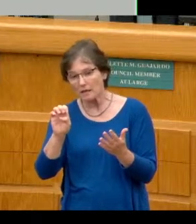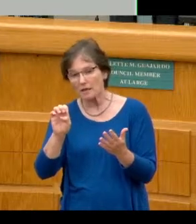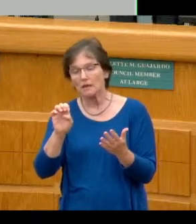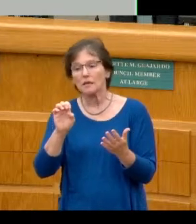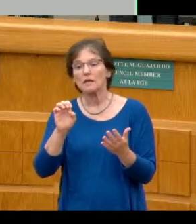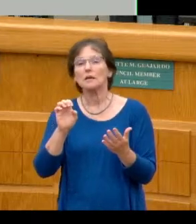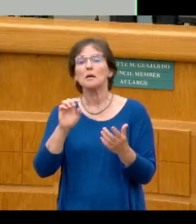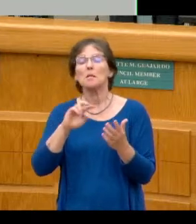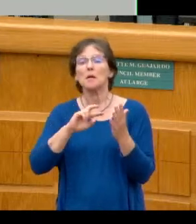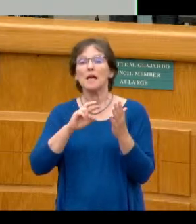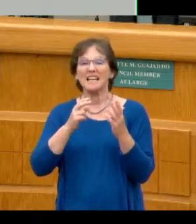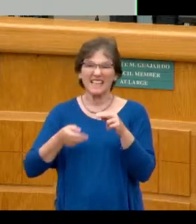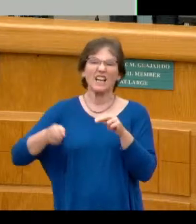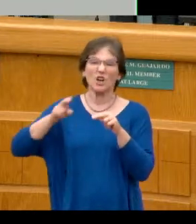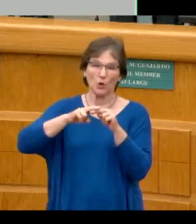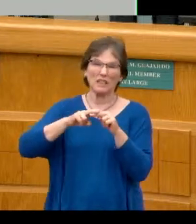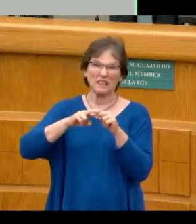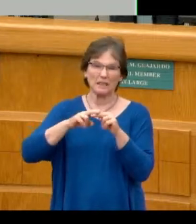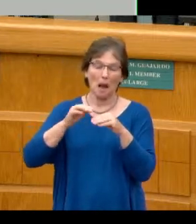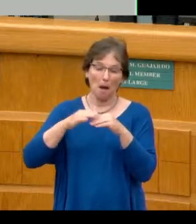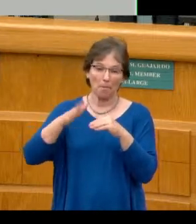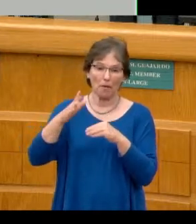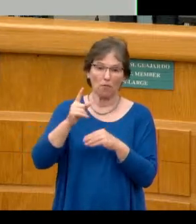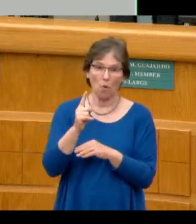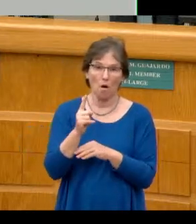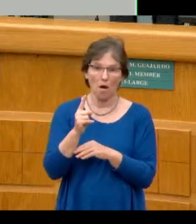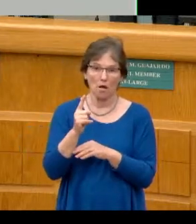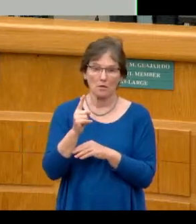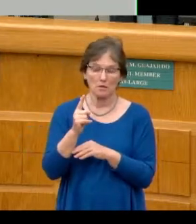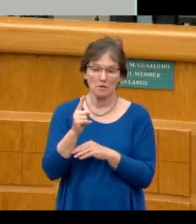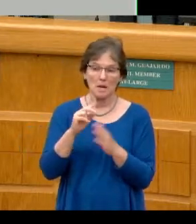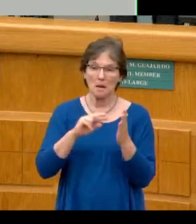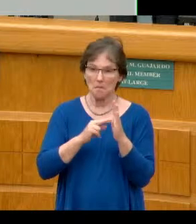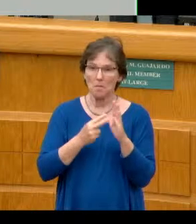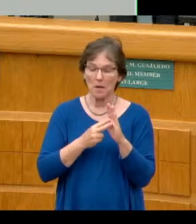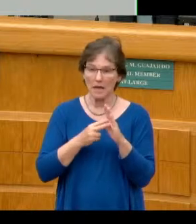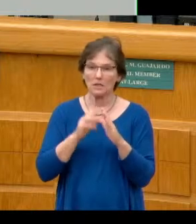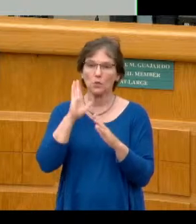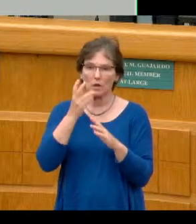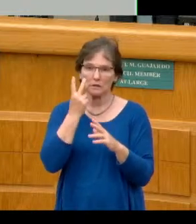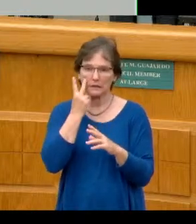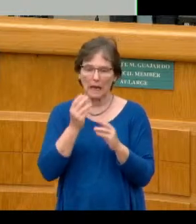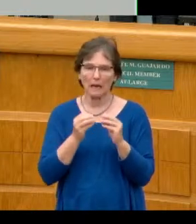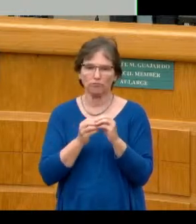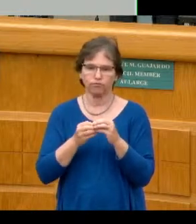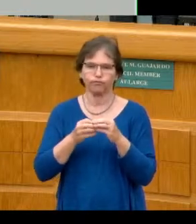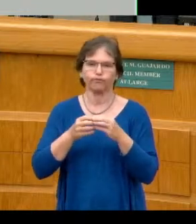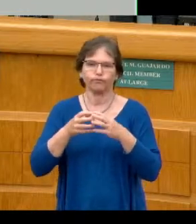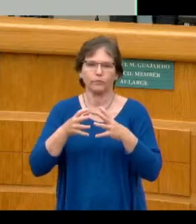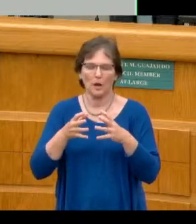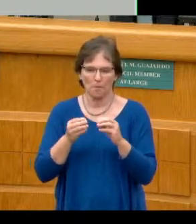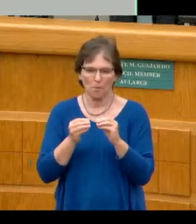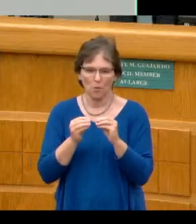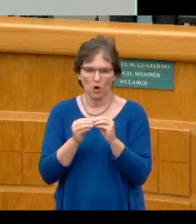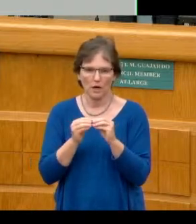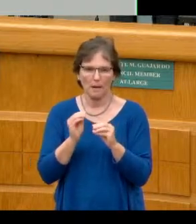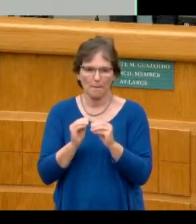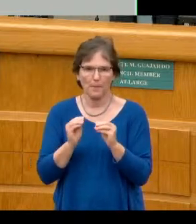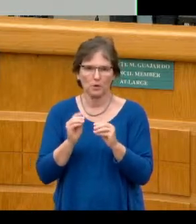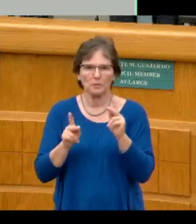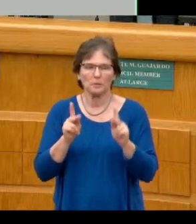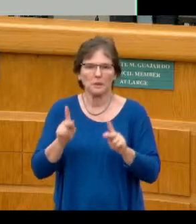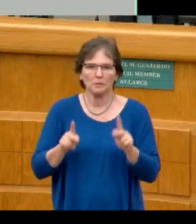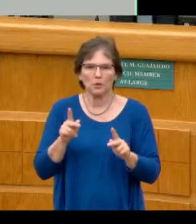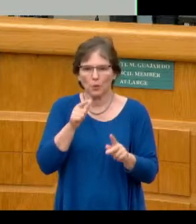below the 100% of normal that we had back before the pandemic started, so we'll continue to track that.